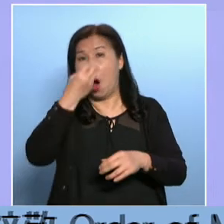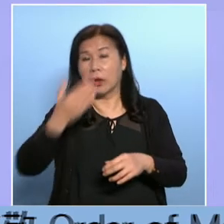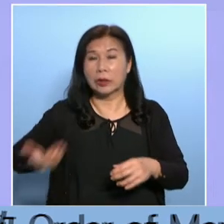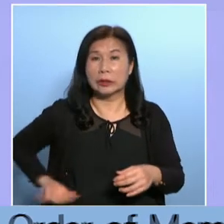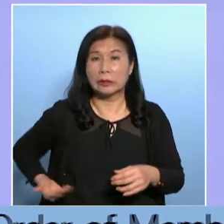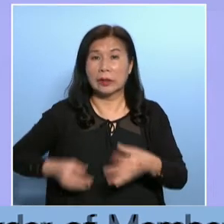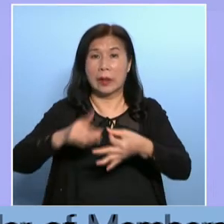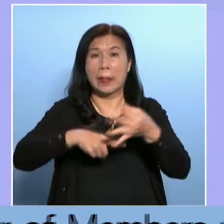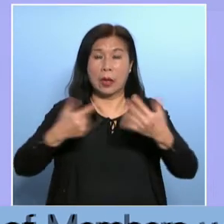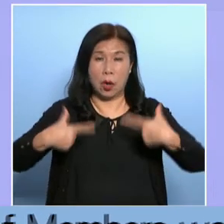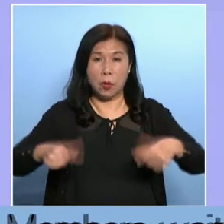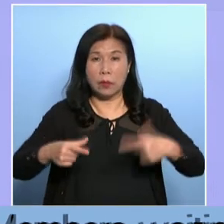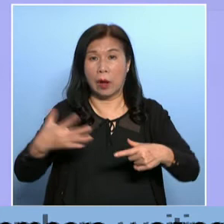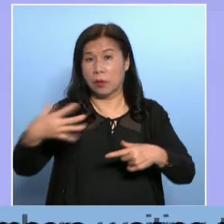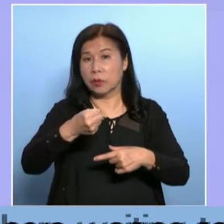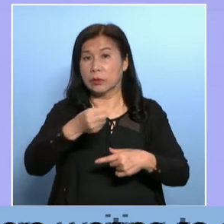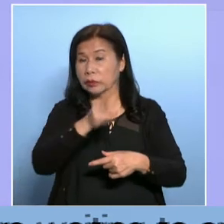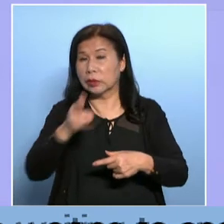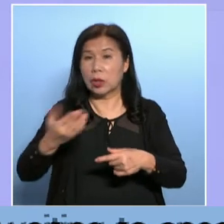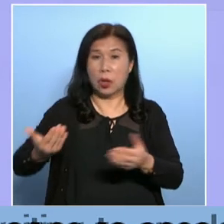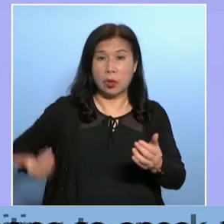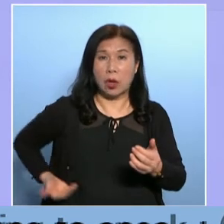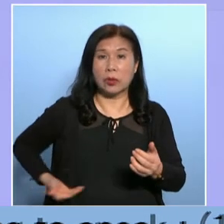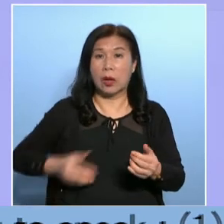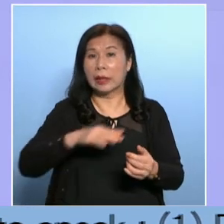Guangdong provincial government, under the leadership of the